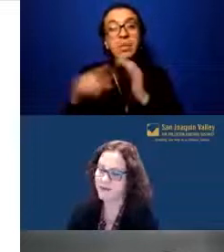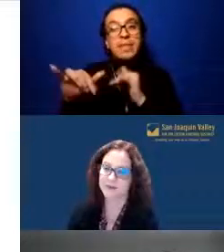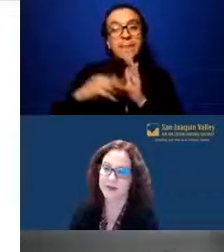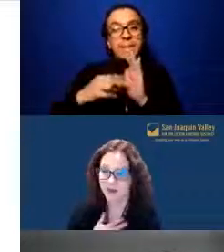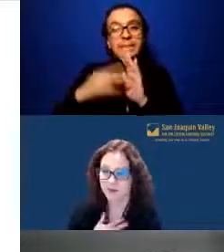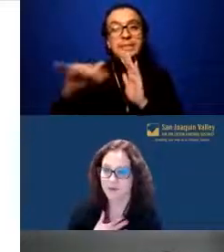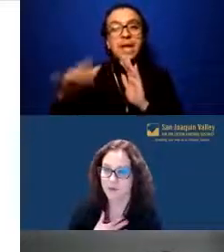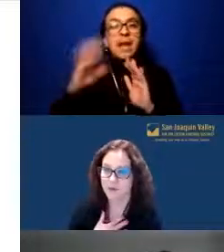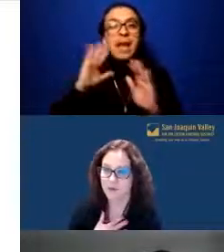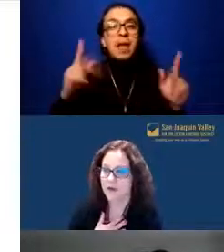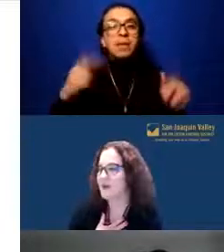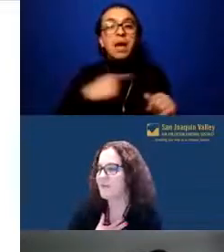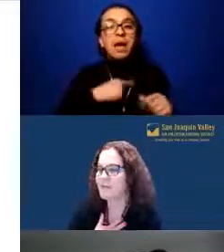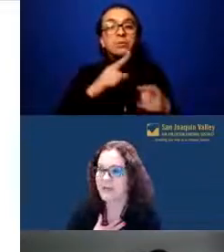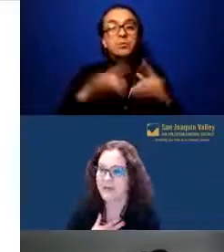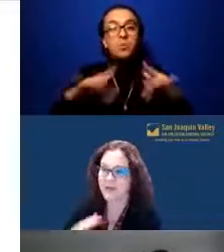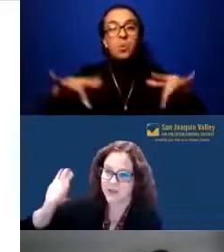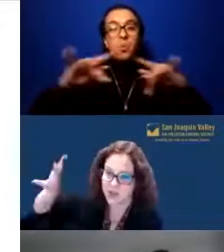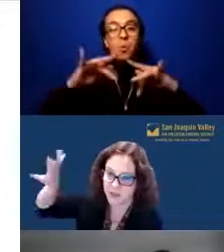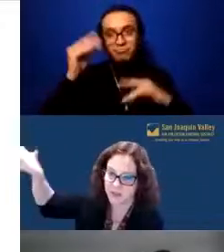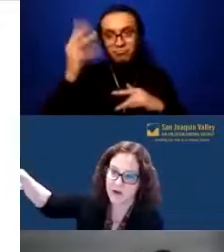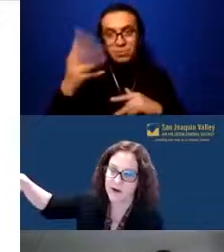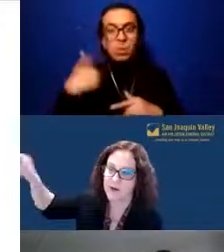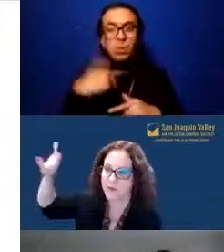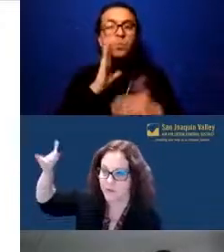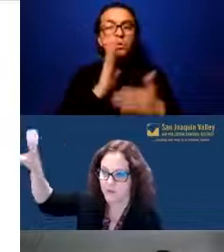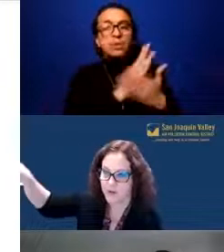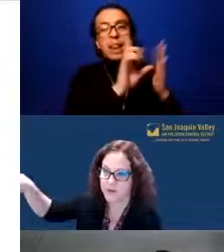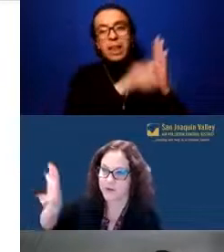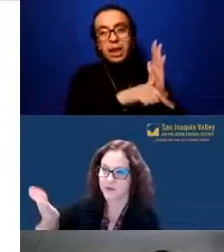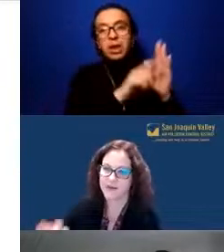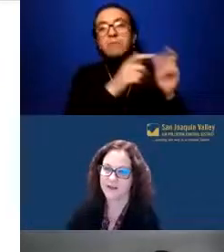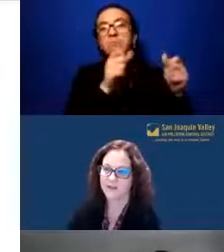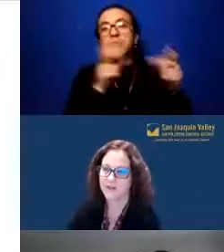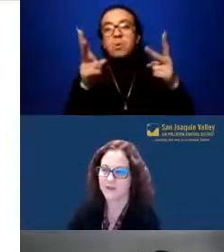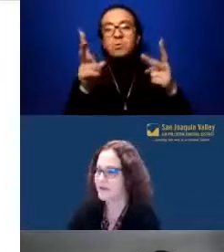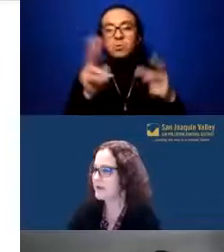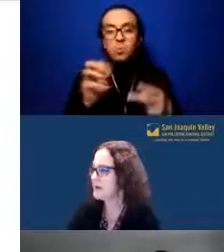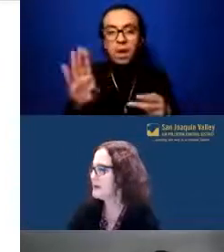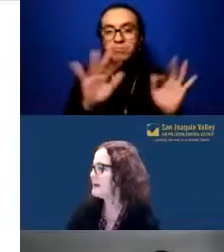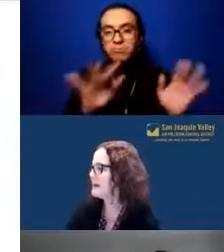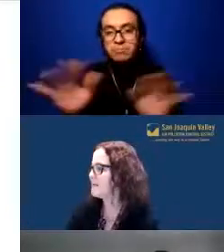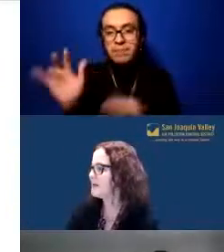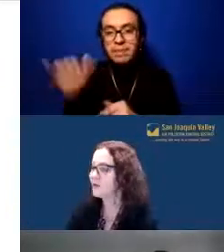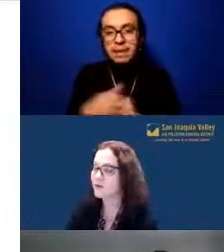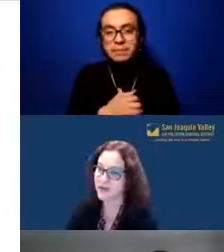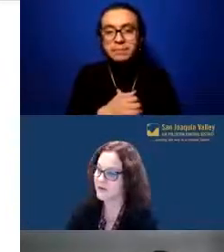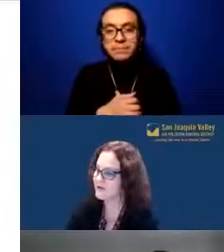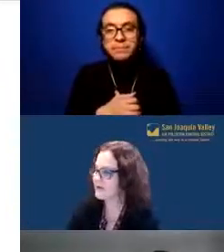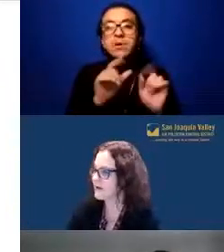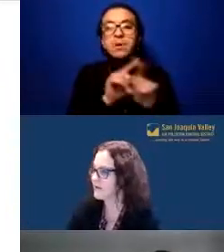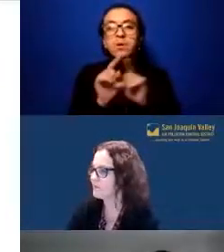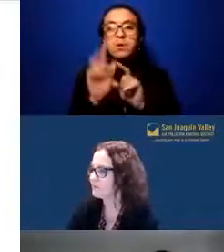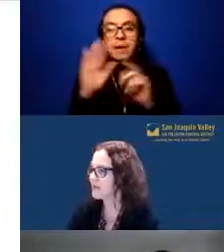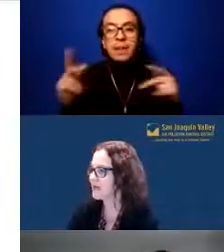button allows us to record the meetings and share them later and put them on the website and do a lot of different things with it. It also allows